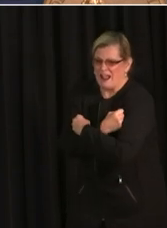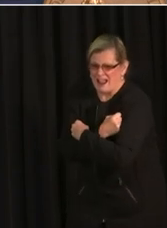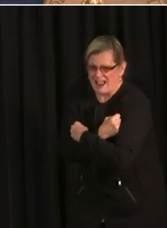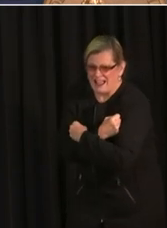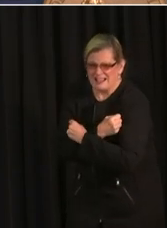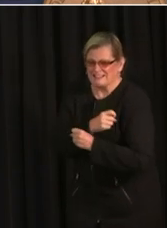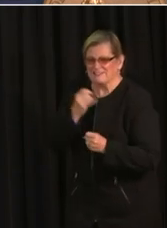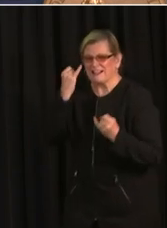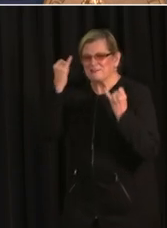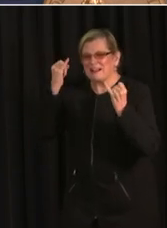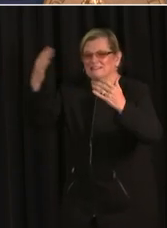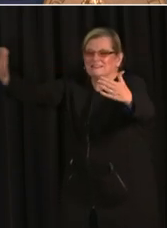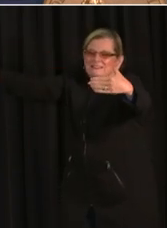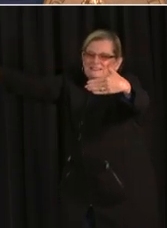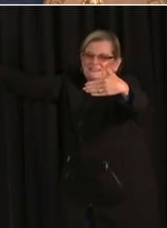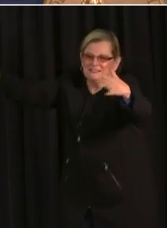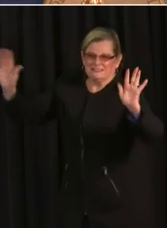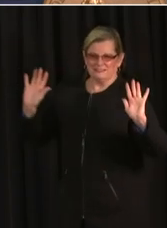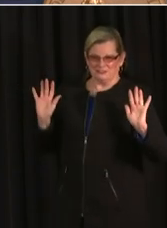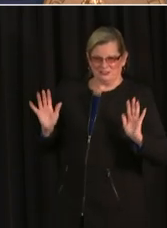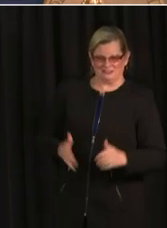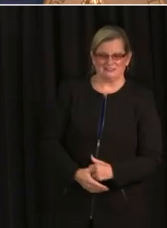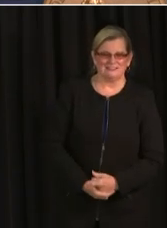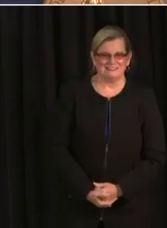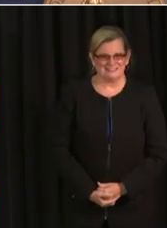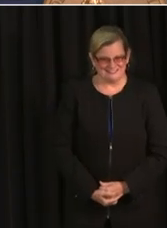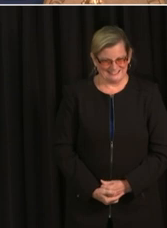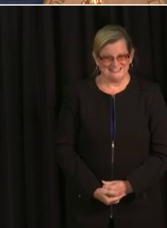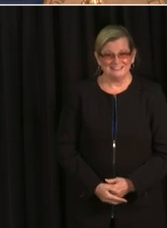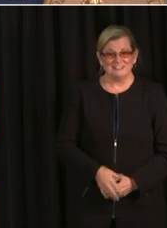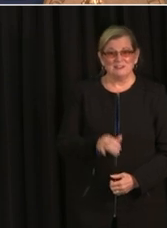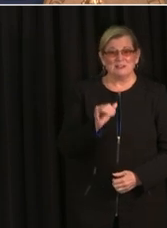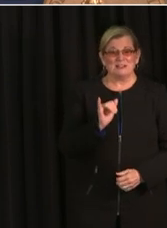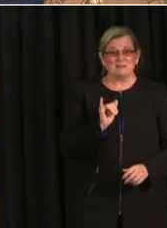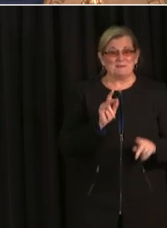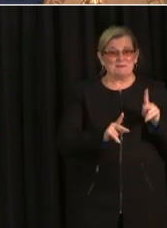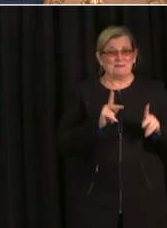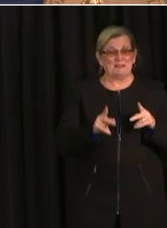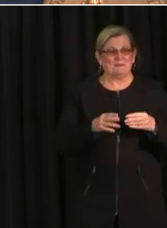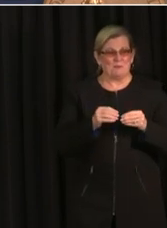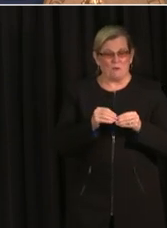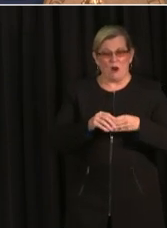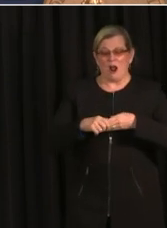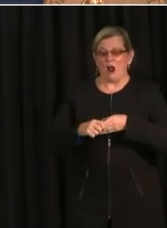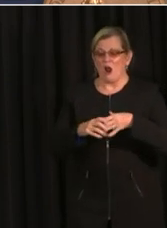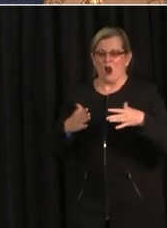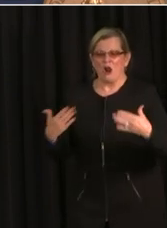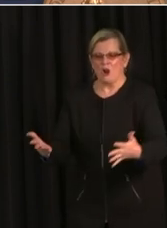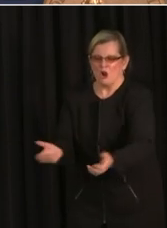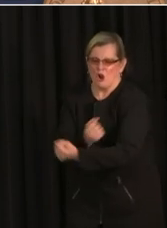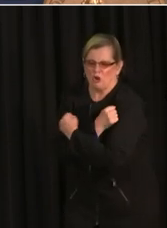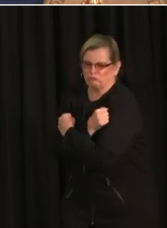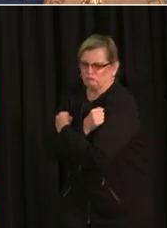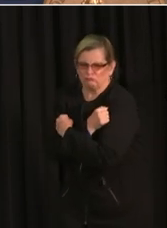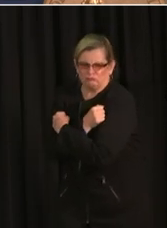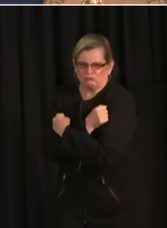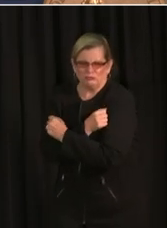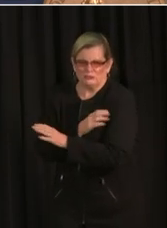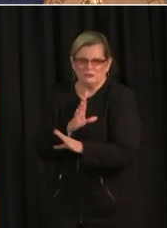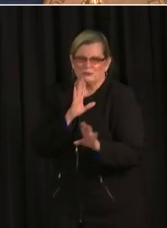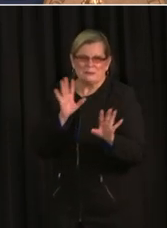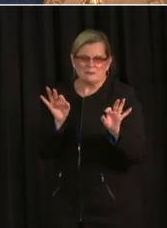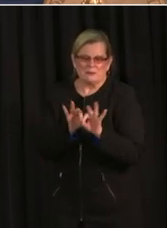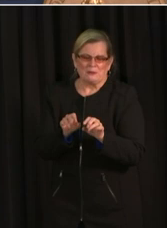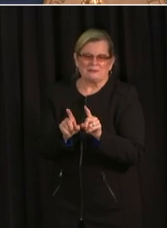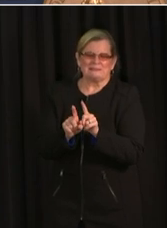4 months, and we may becoming a little bit lax about that. So remember how important it is to